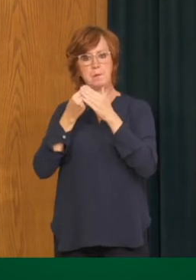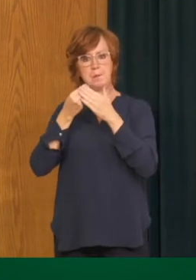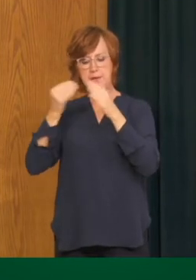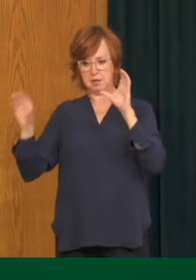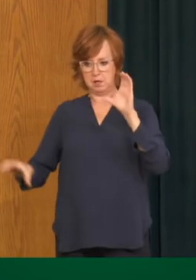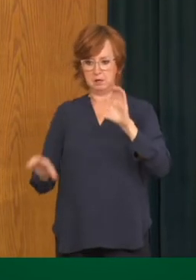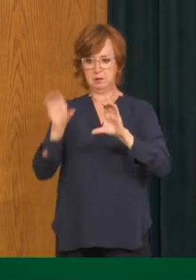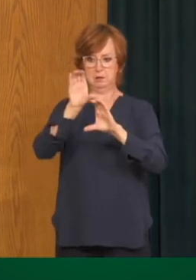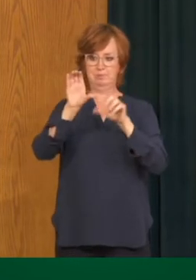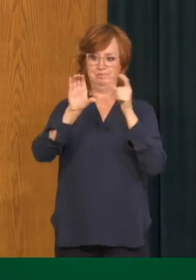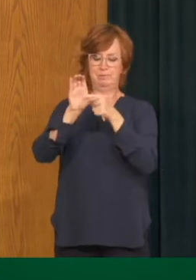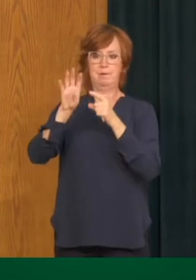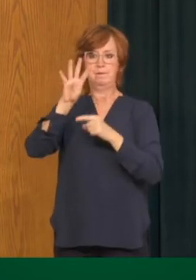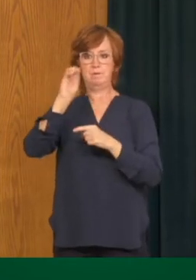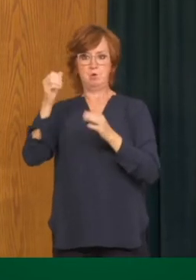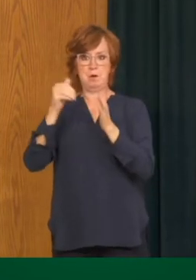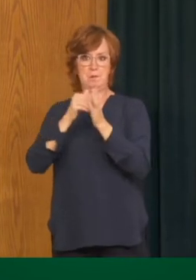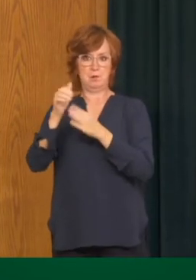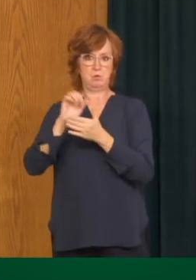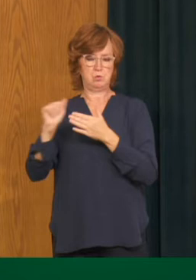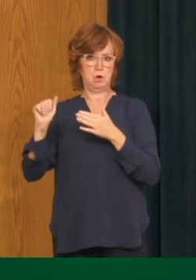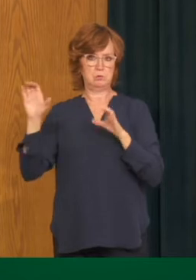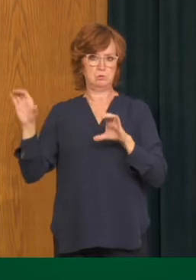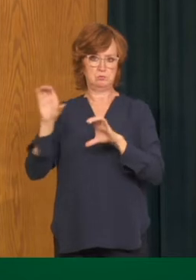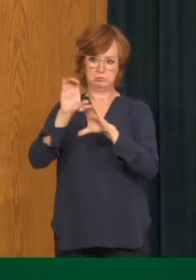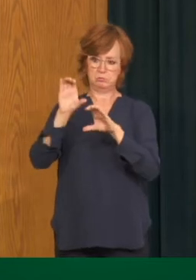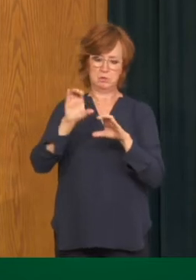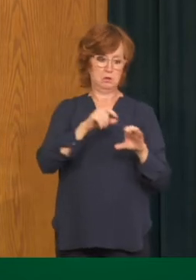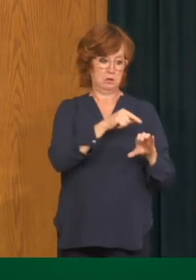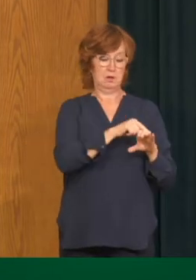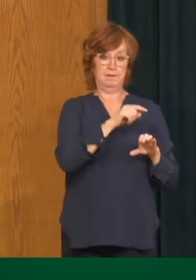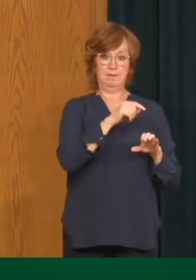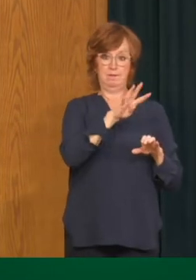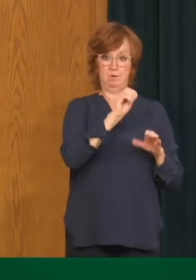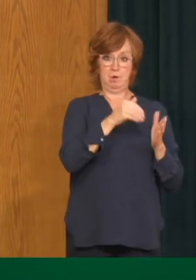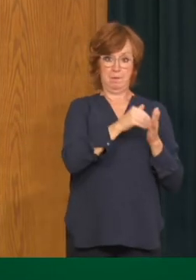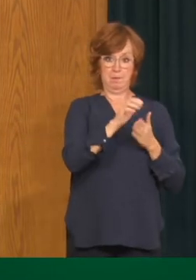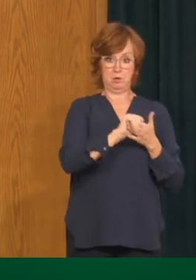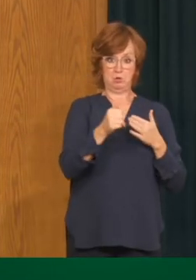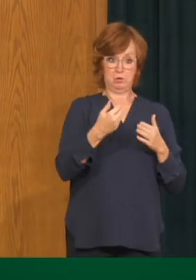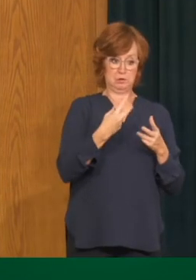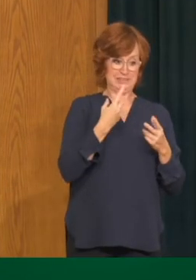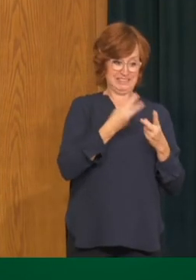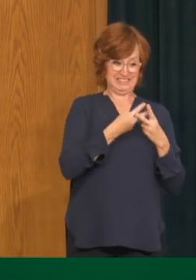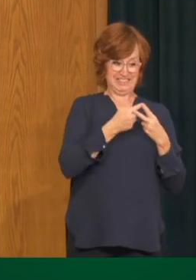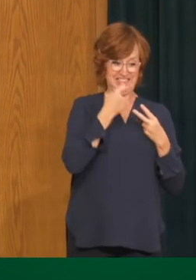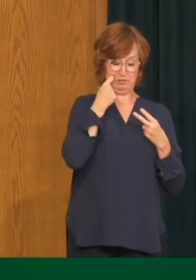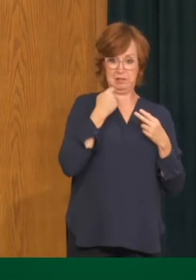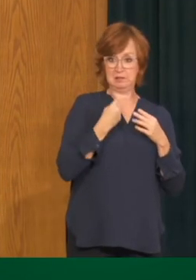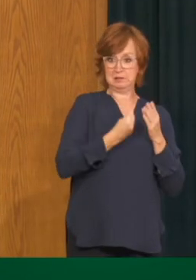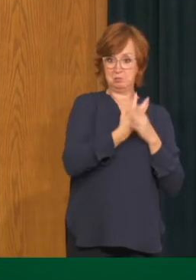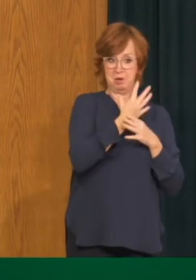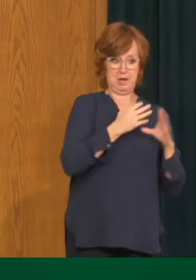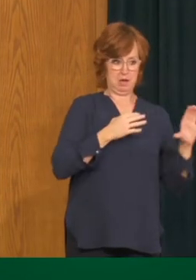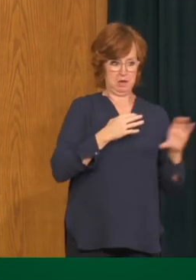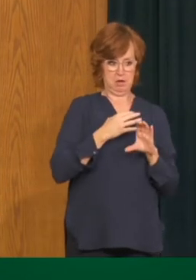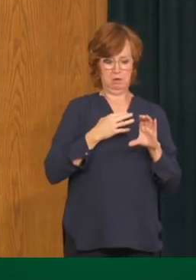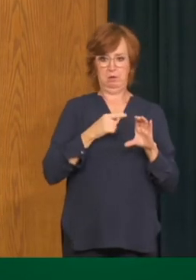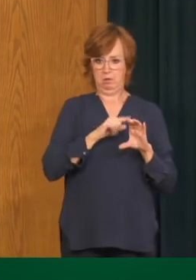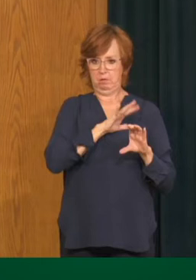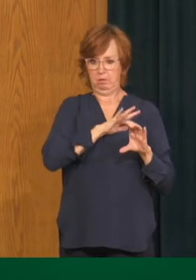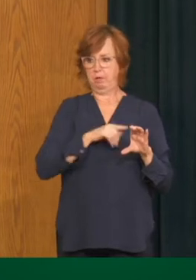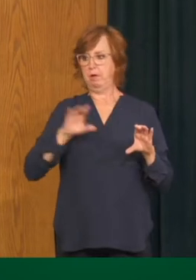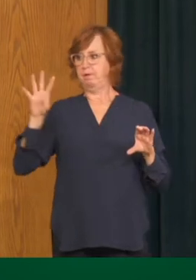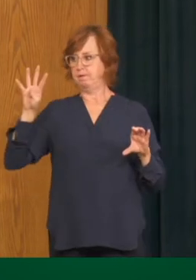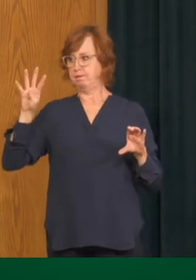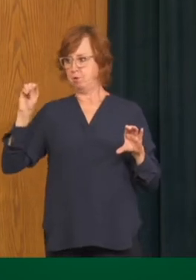allocated here today builds on the $40 million in savings that we have in divisions across this province, and it builds on